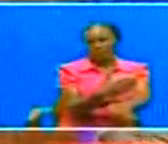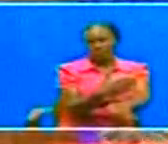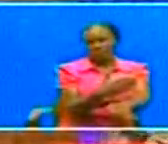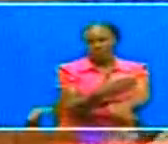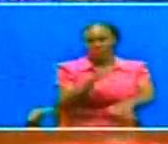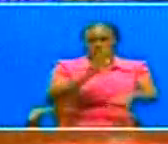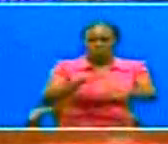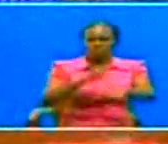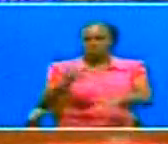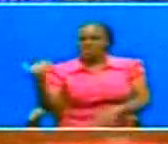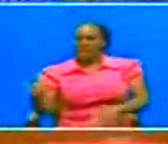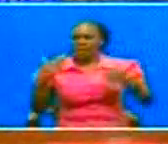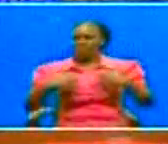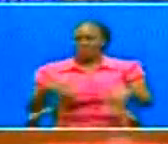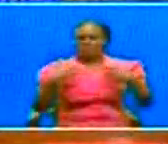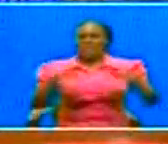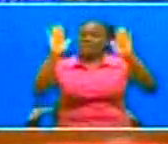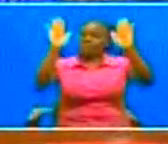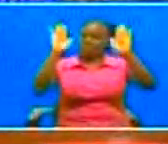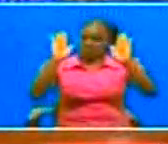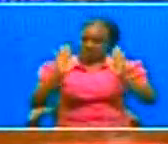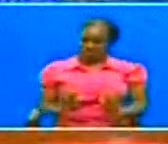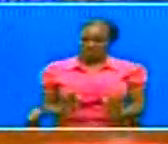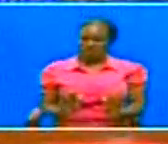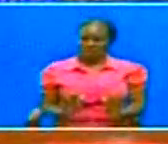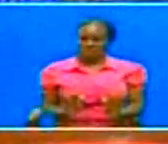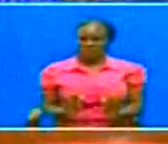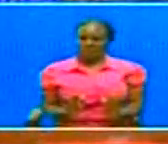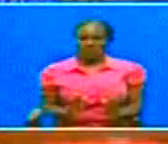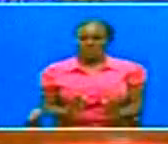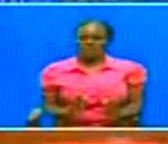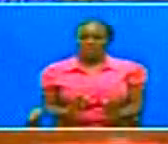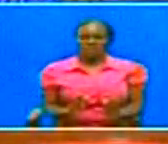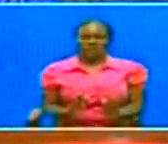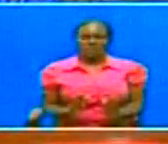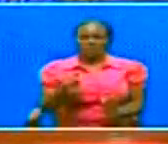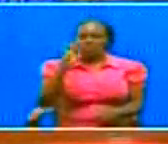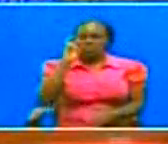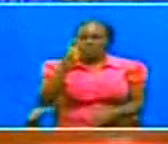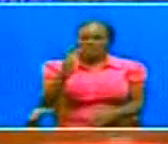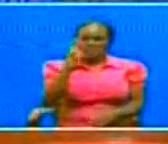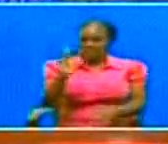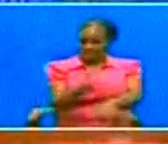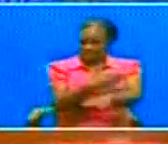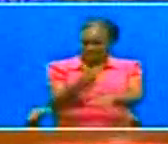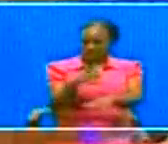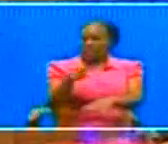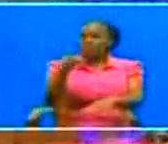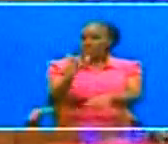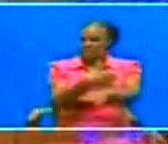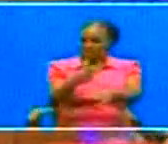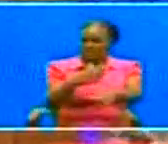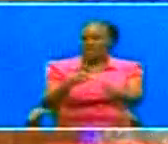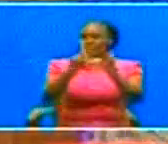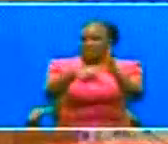mean, that's good for the young people out there. No, it's very important. Right? Yeah. You have to have a fallback. Yeah. But were you still singing on the side? Were you still? Oh, yeah. At like till 6